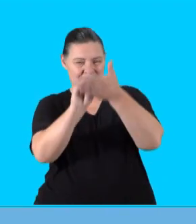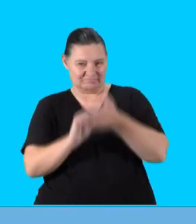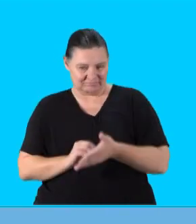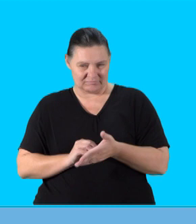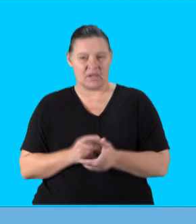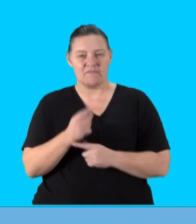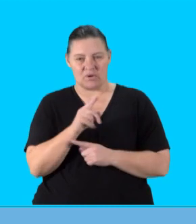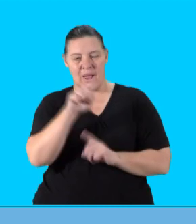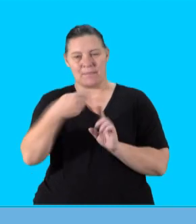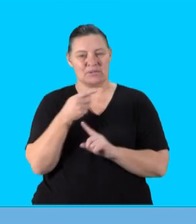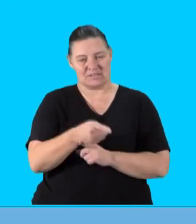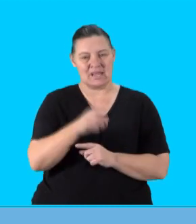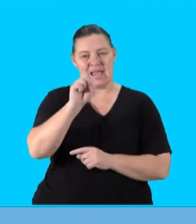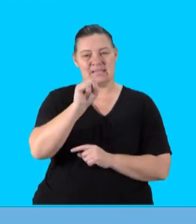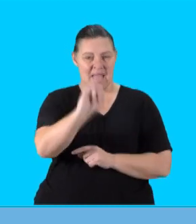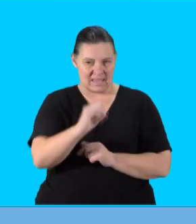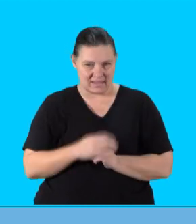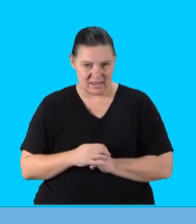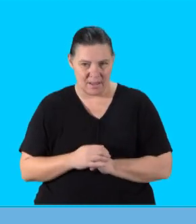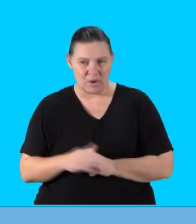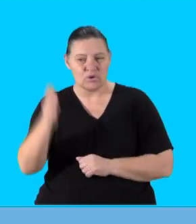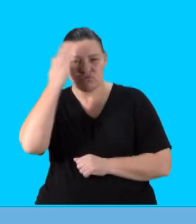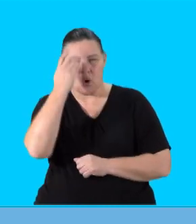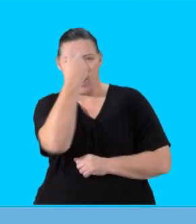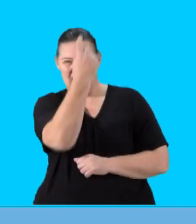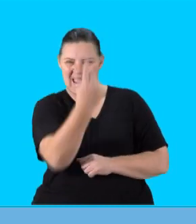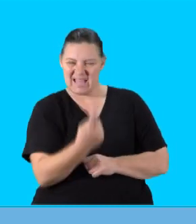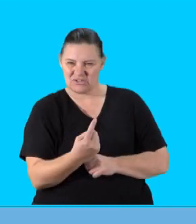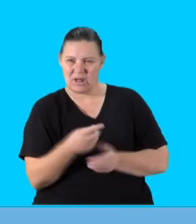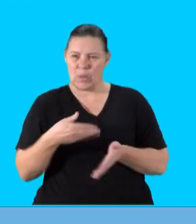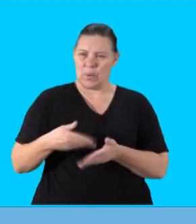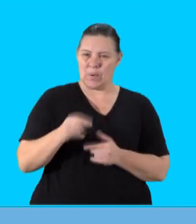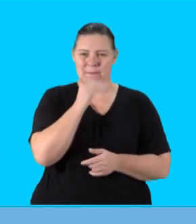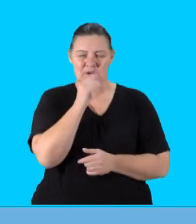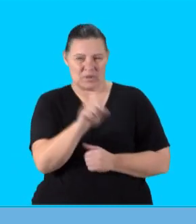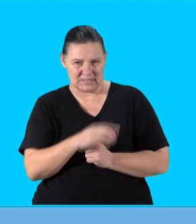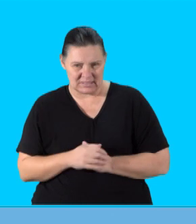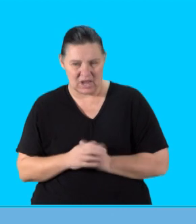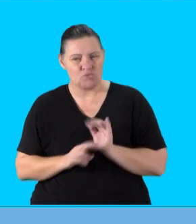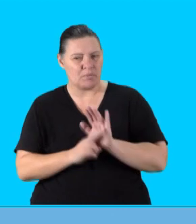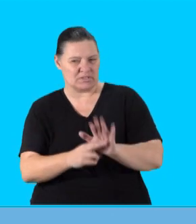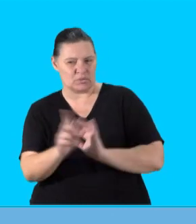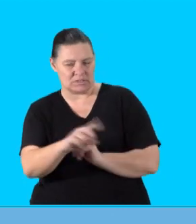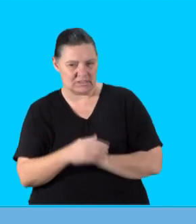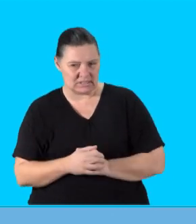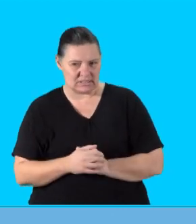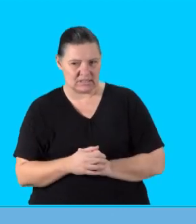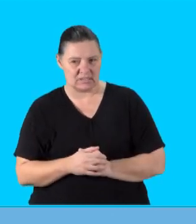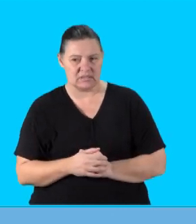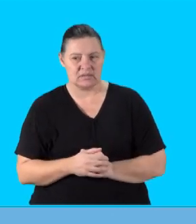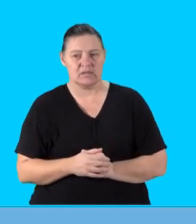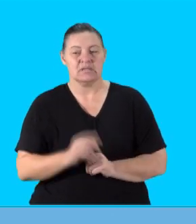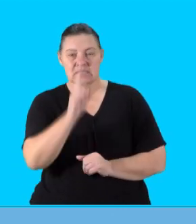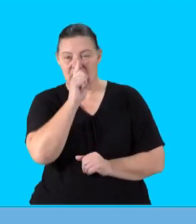spaces about the element silicon. We need to know what each of those blank spaces mean and what they represent. So we have seen that